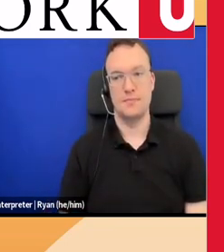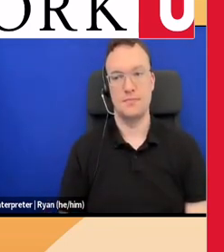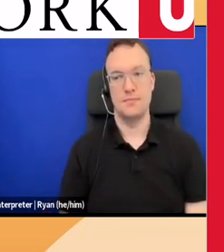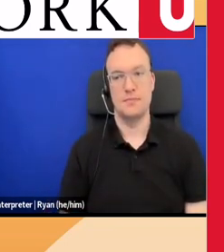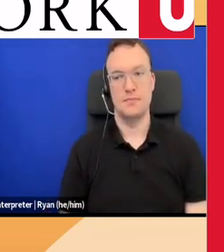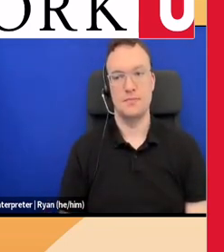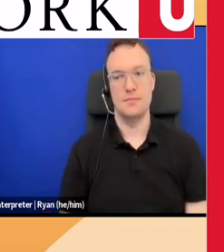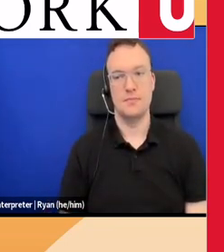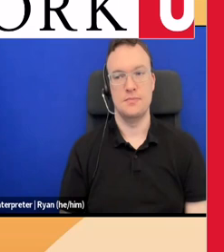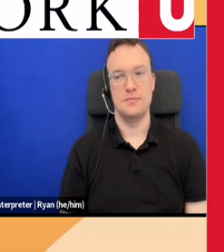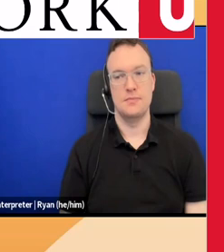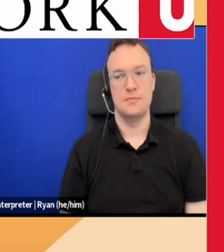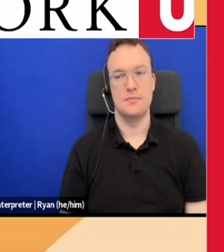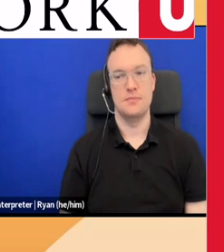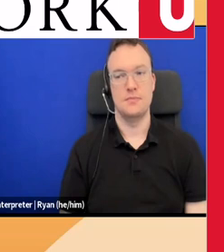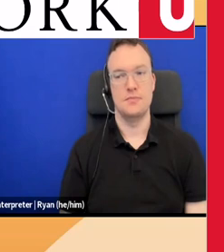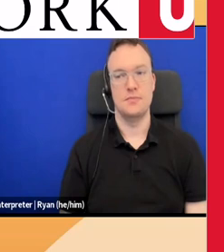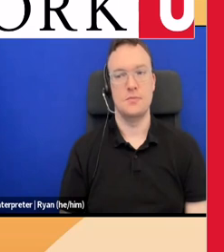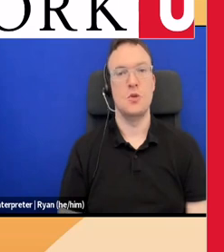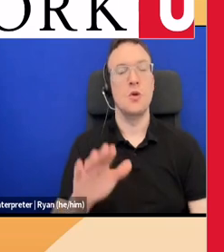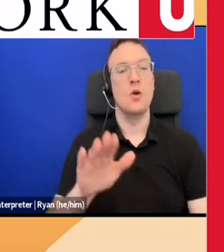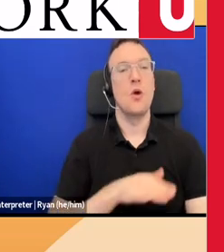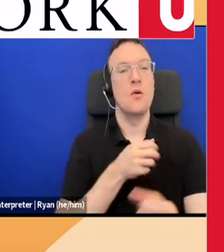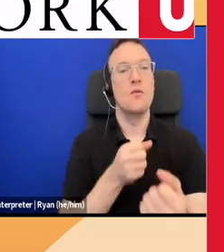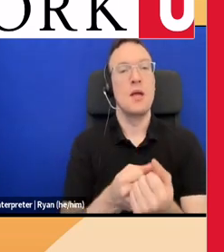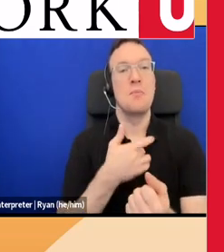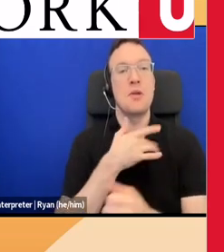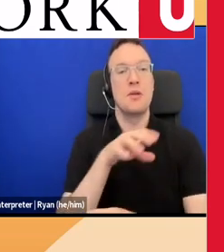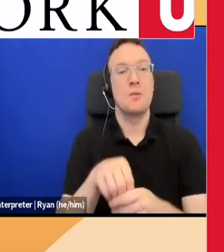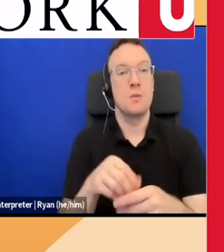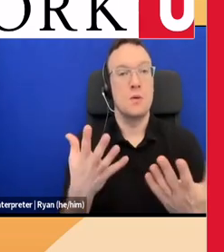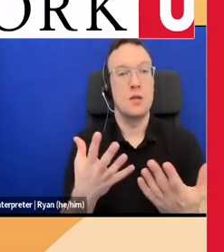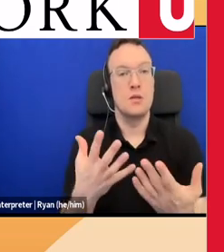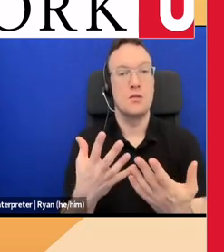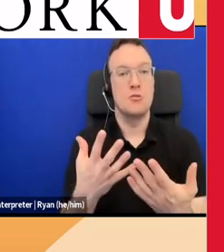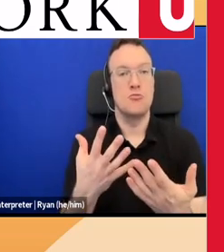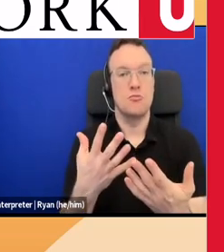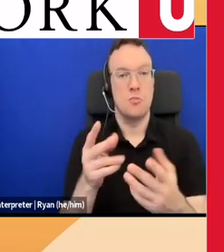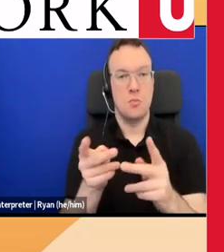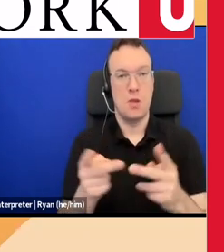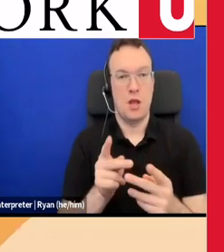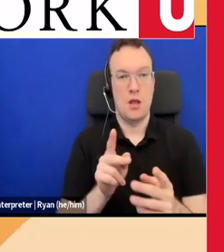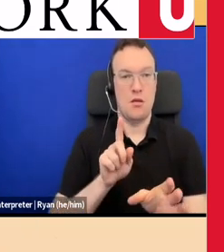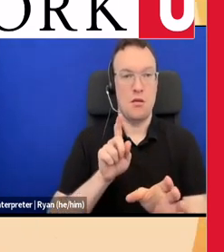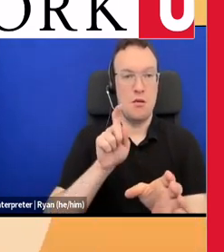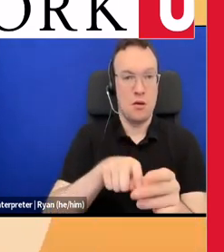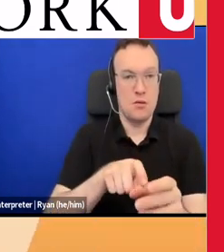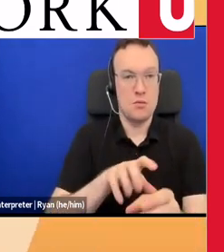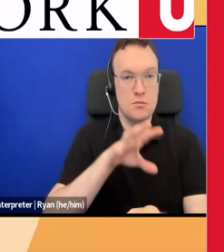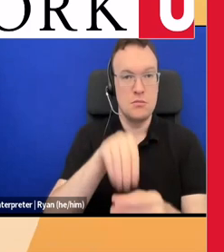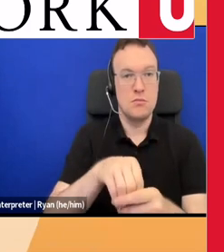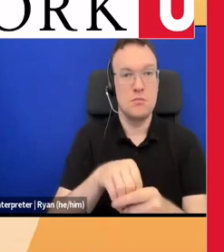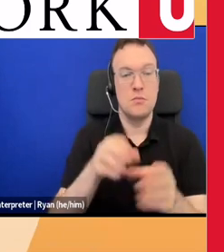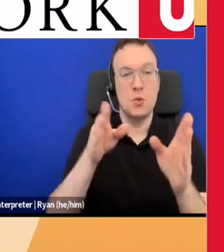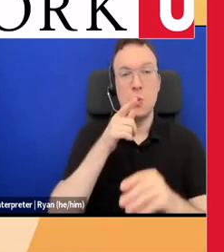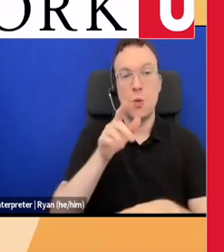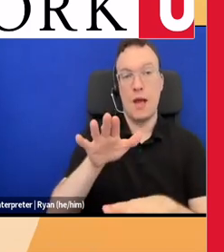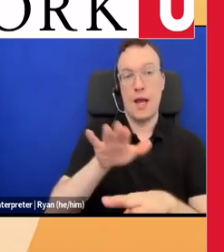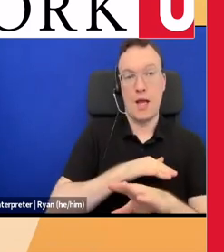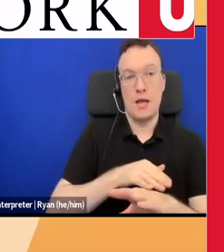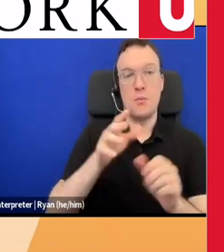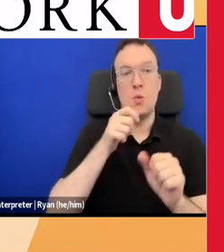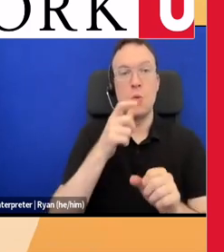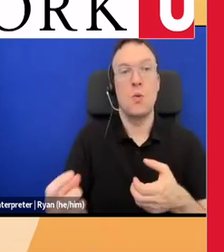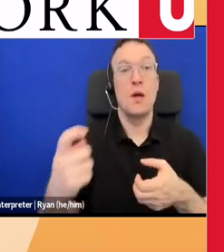The answer to the call of solidarity usually involves a hooking in place, if not of the one who asks, usually the one that does the